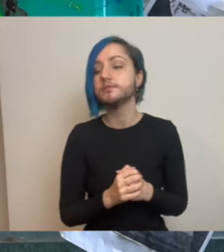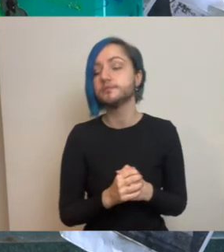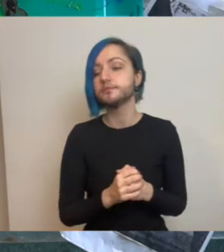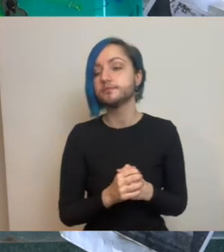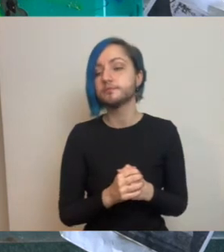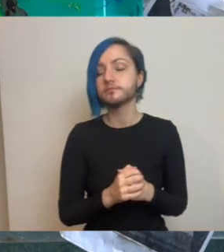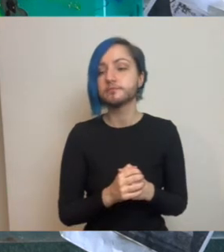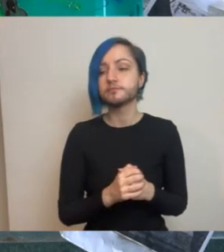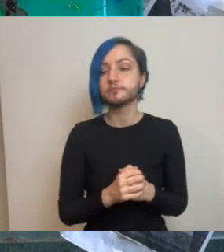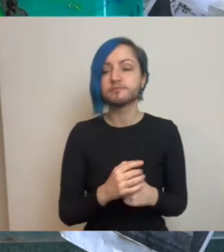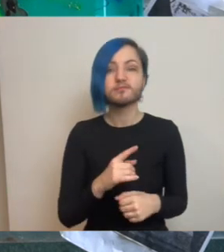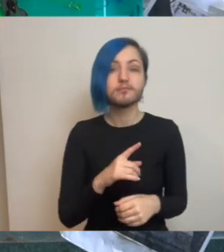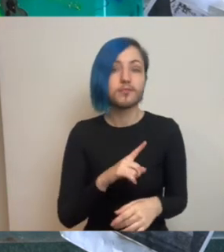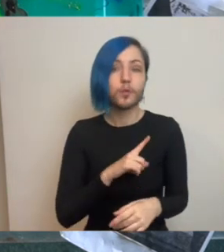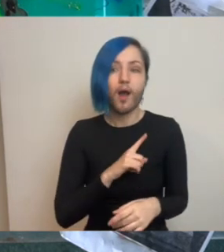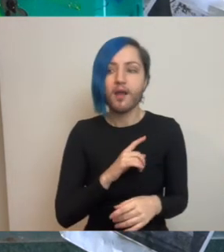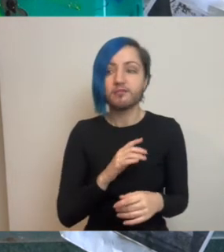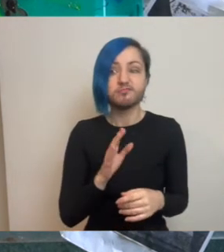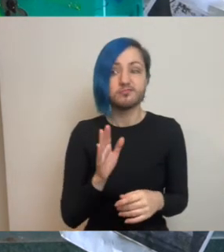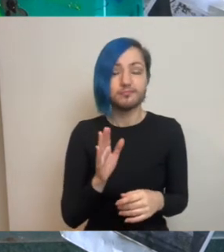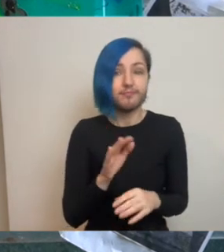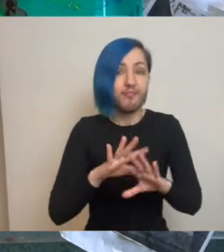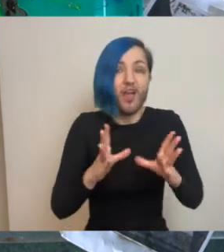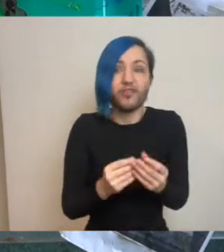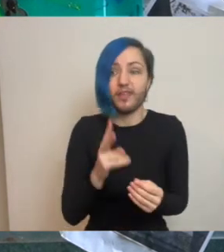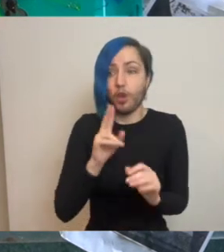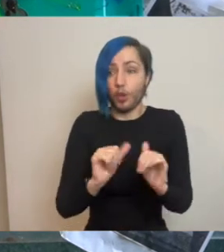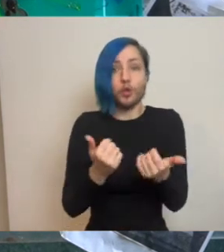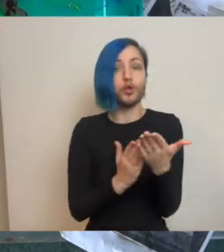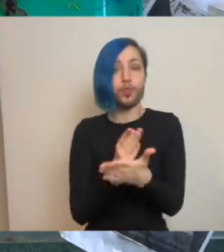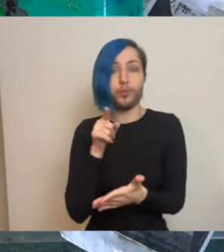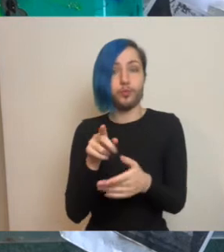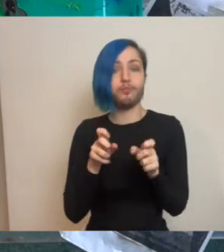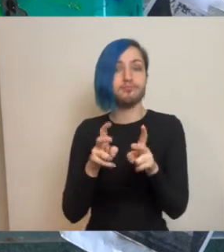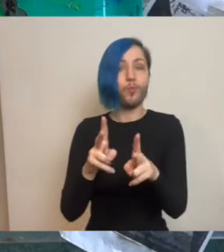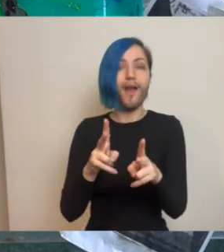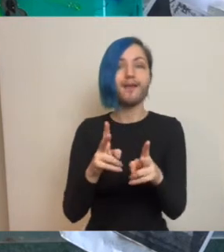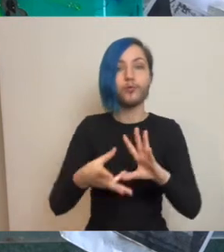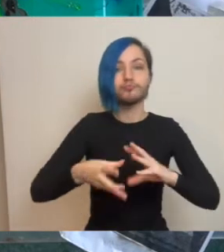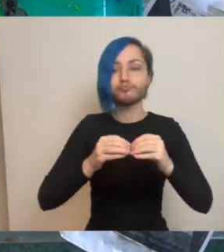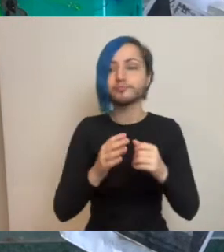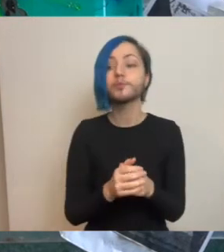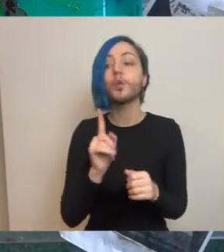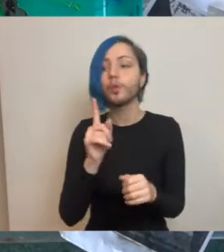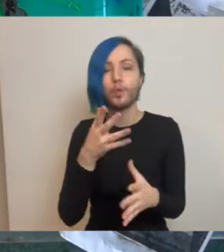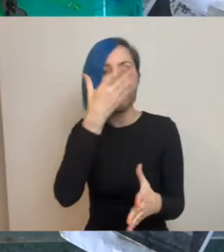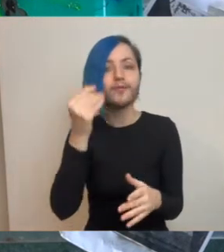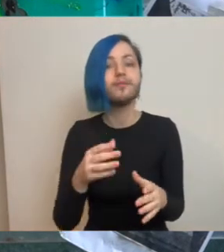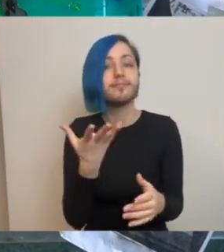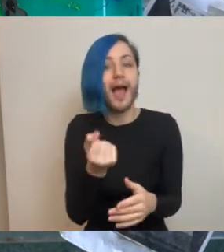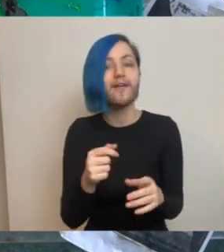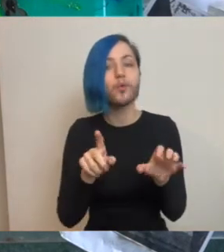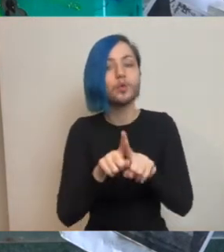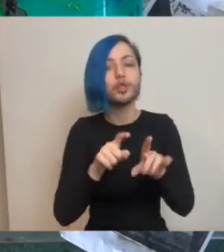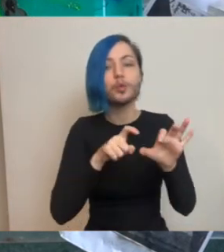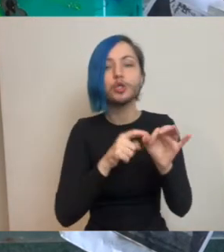because everything tends to look quite good in this medium. I also have, some Q-tips that help me to take away